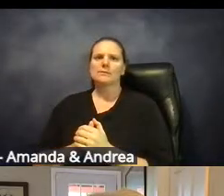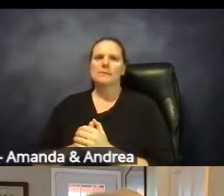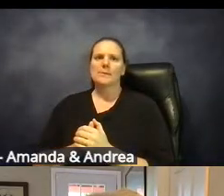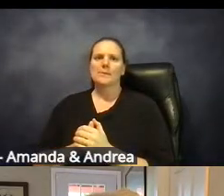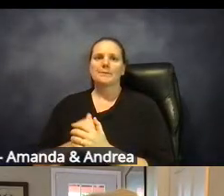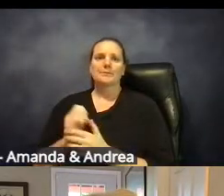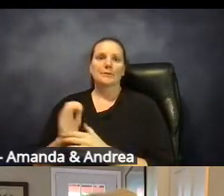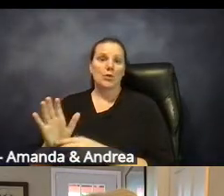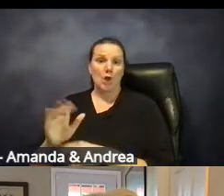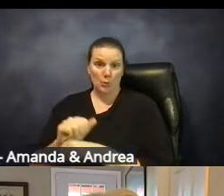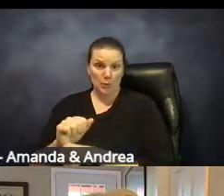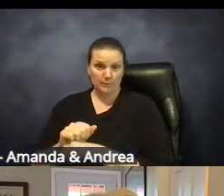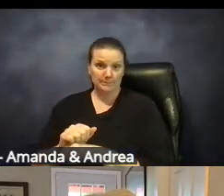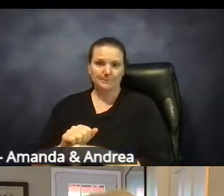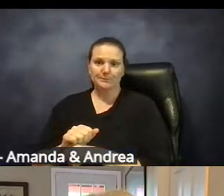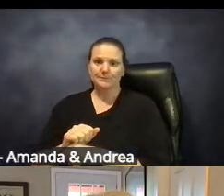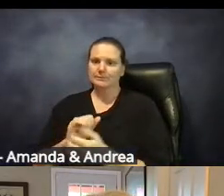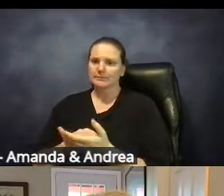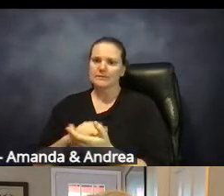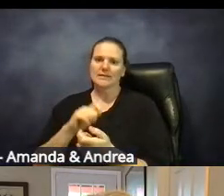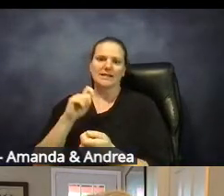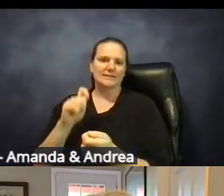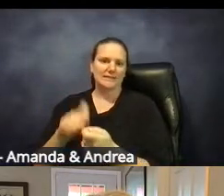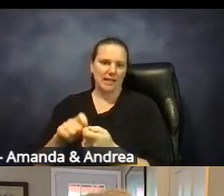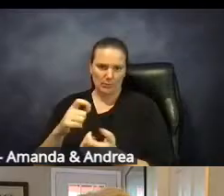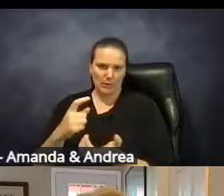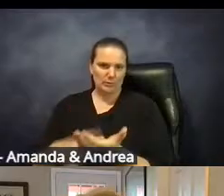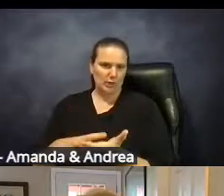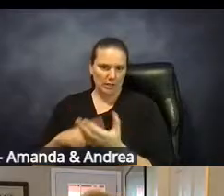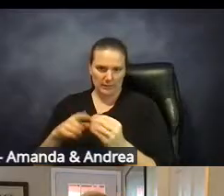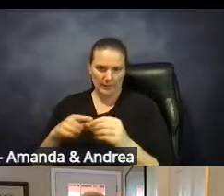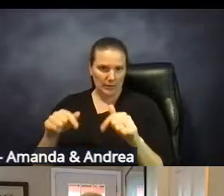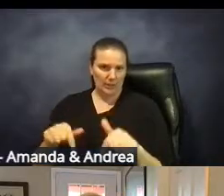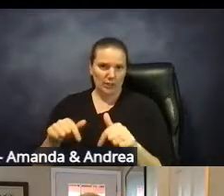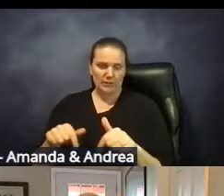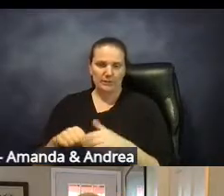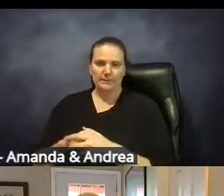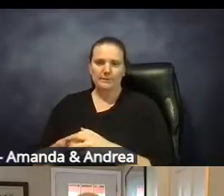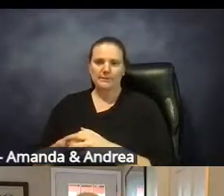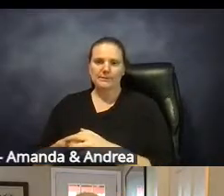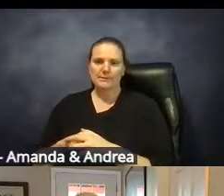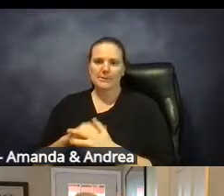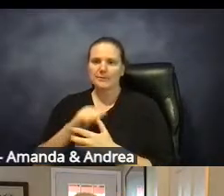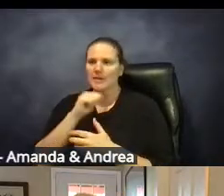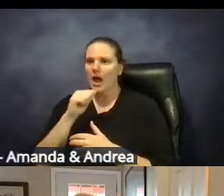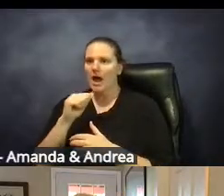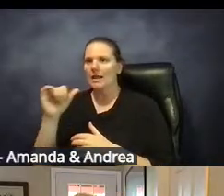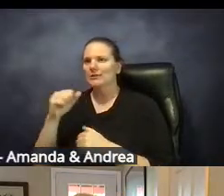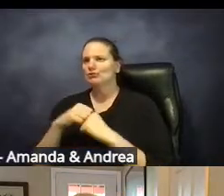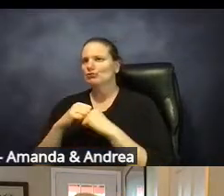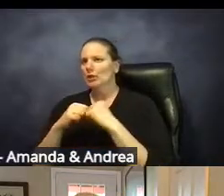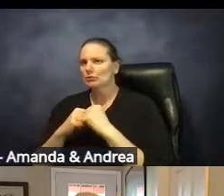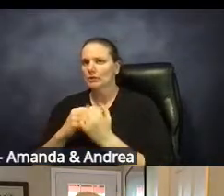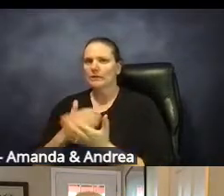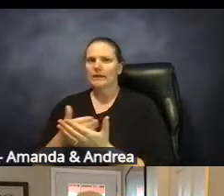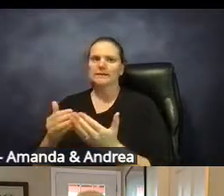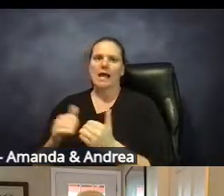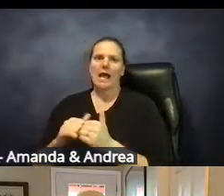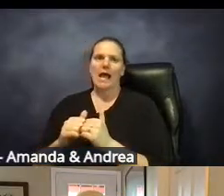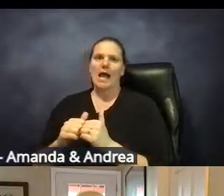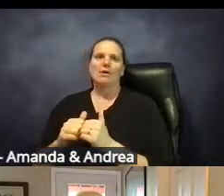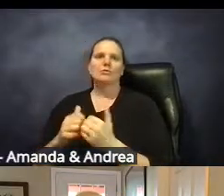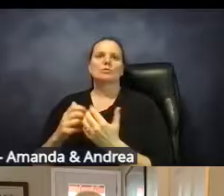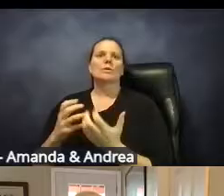their work. And it's exactly what we're talking about here. It's not so much the structural things, it's how do we want